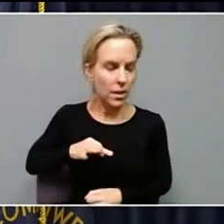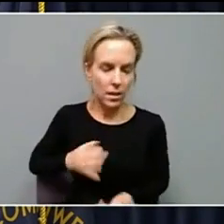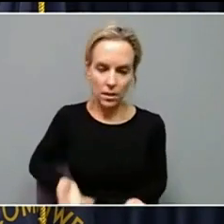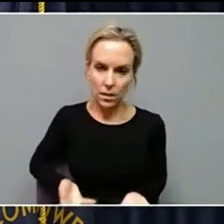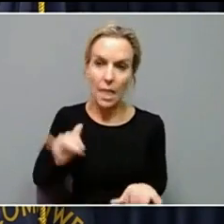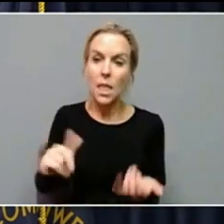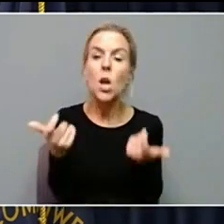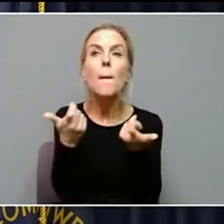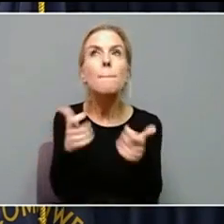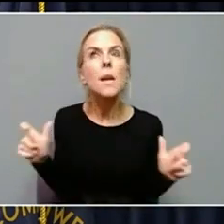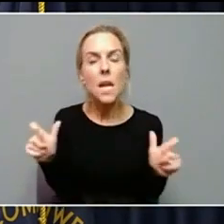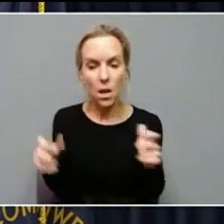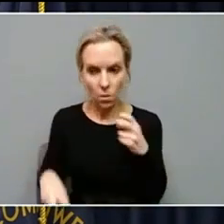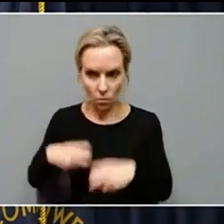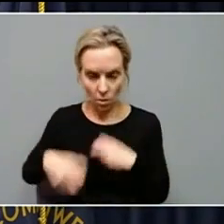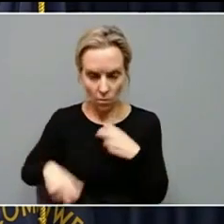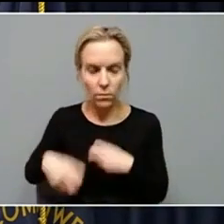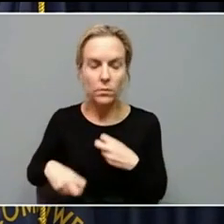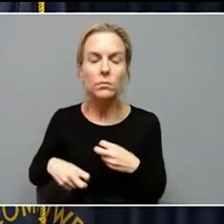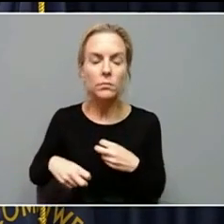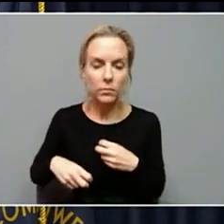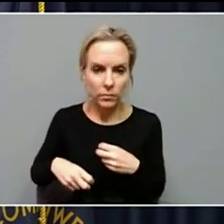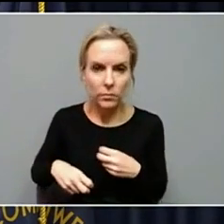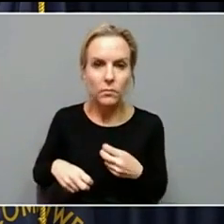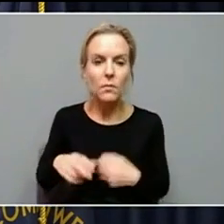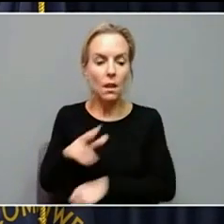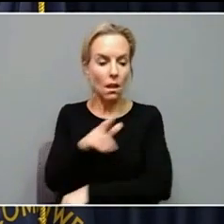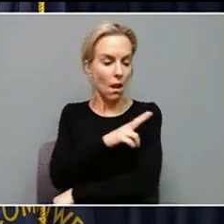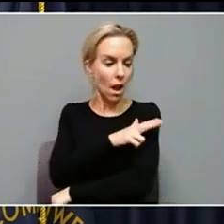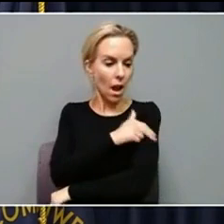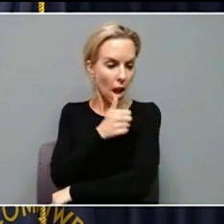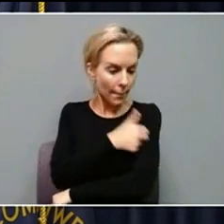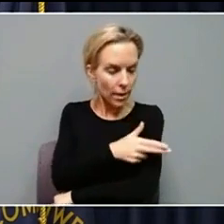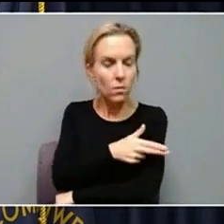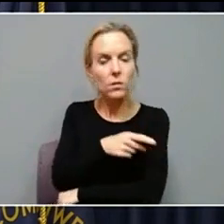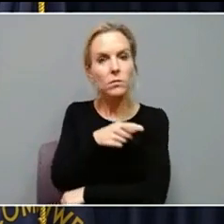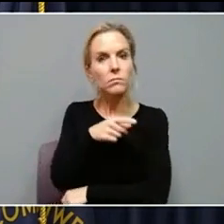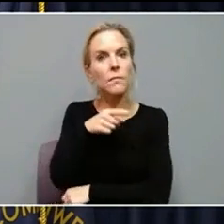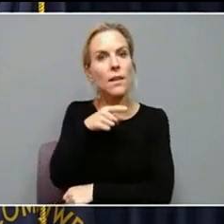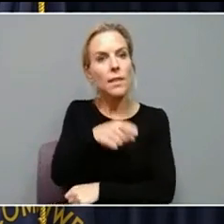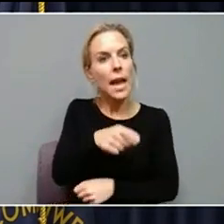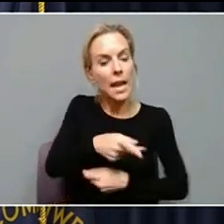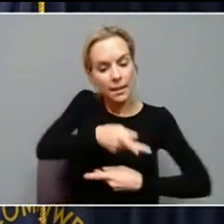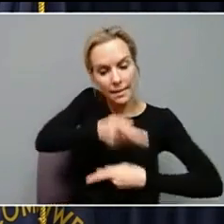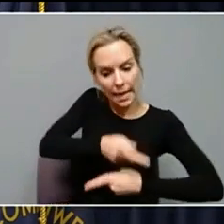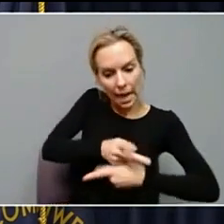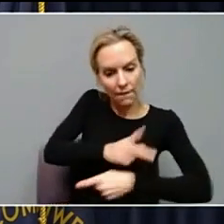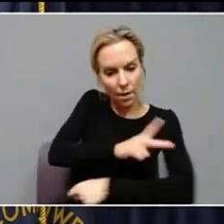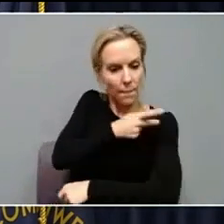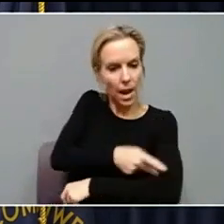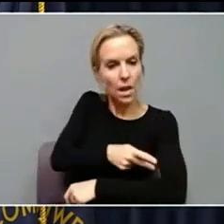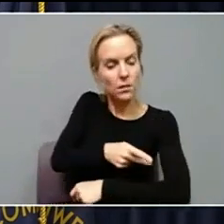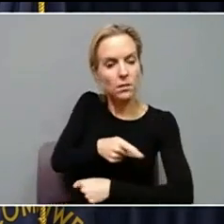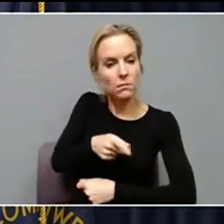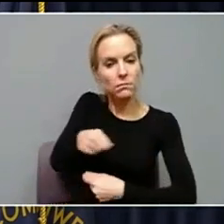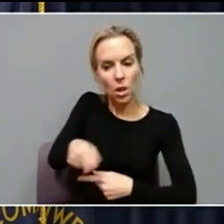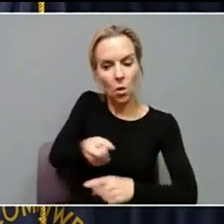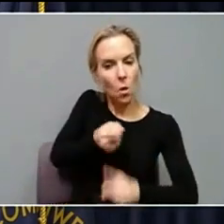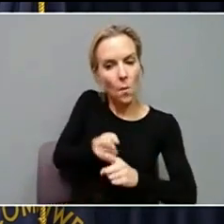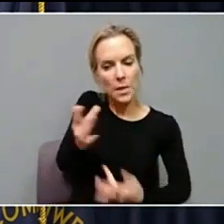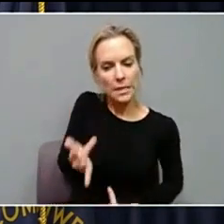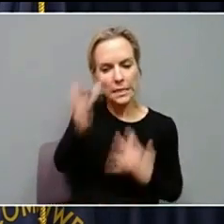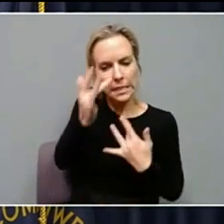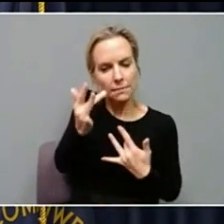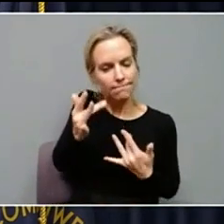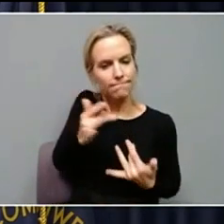problem. It's hospitals that are treating patients much sicker than they normally treat, that